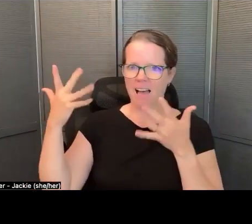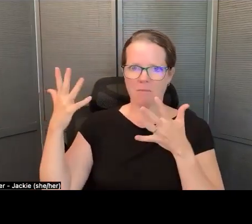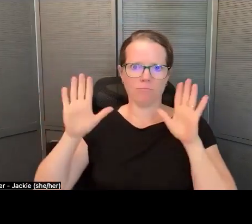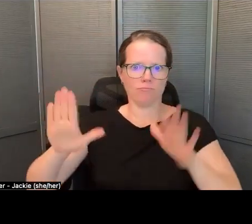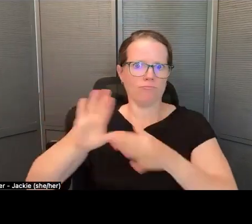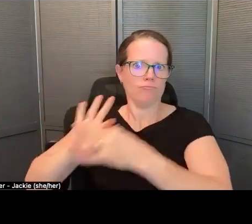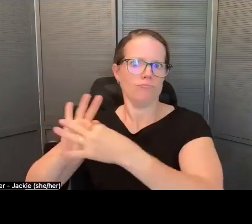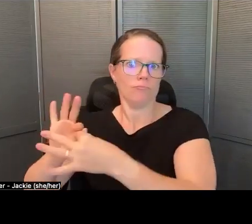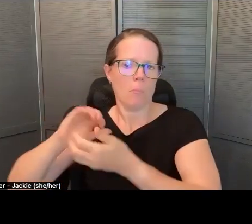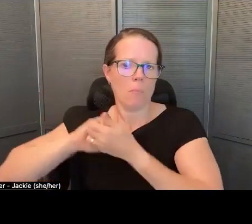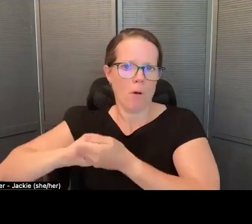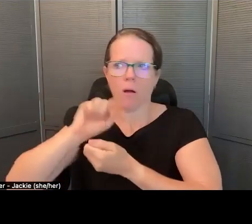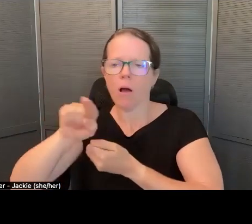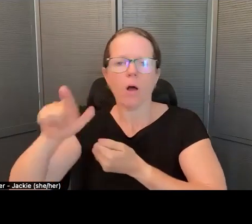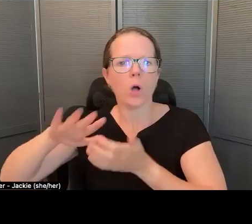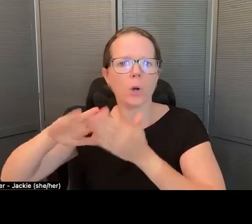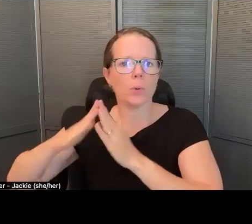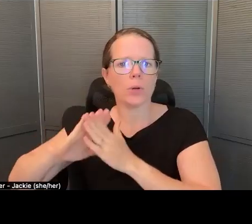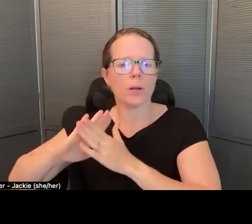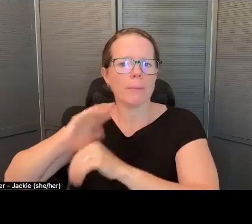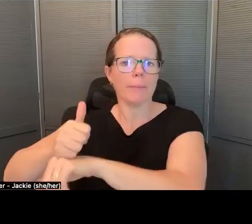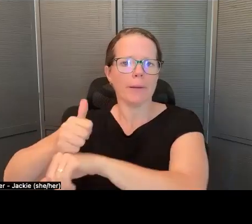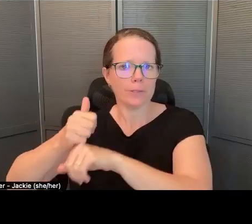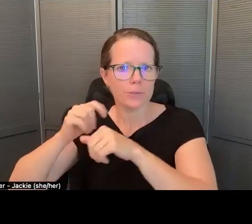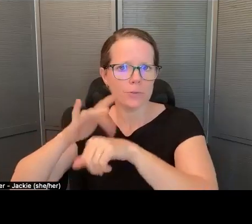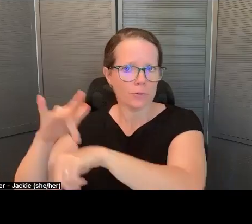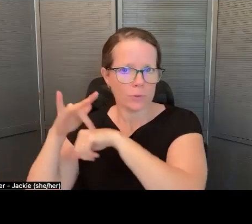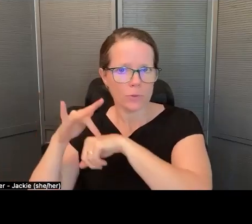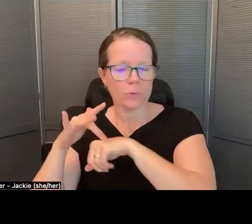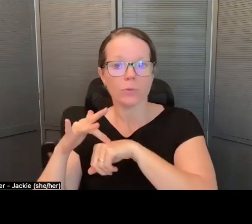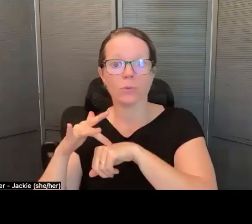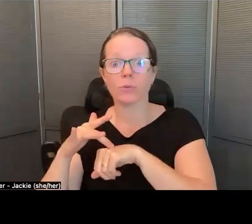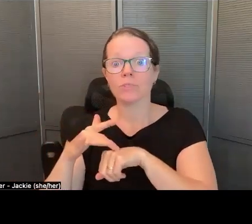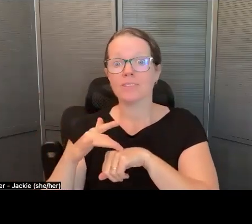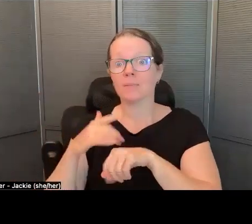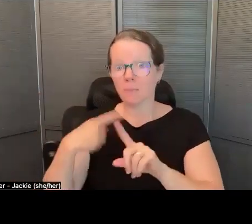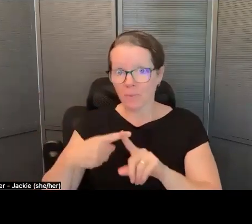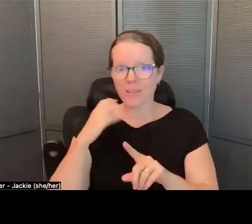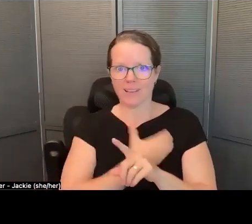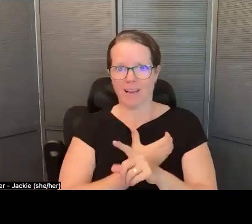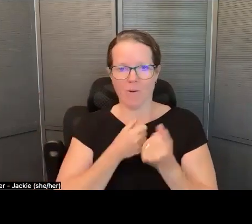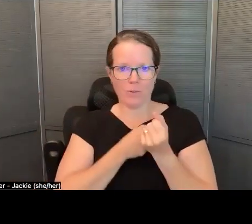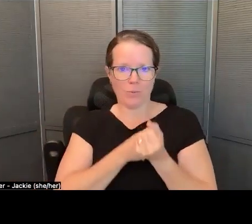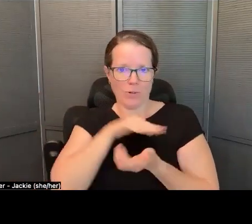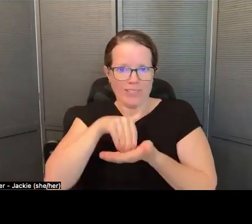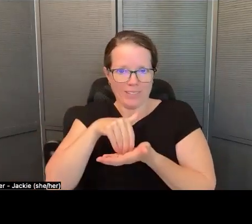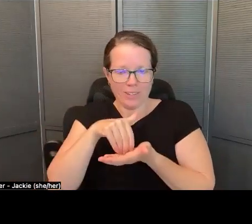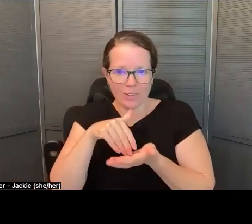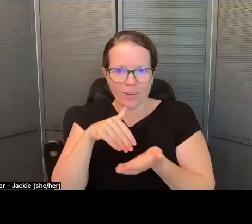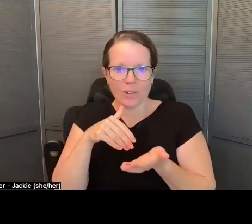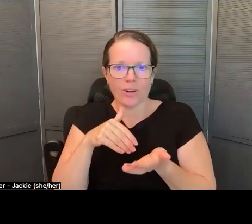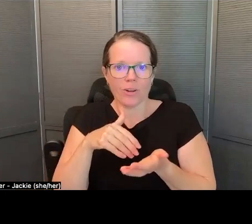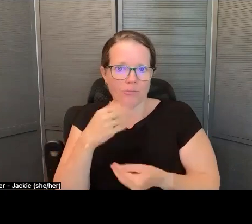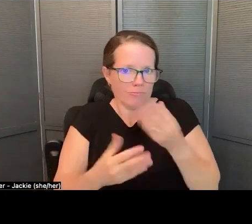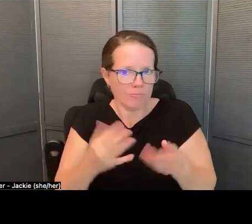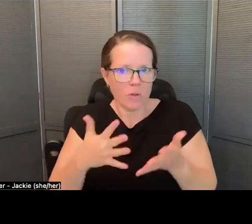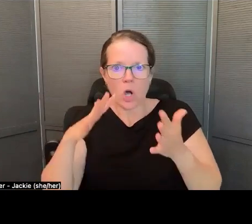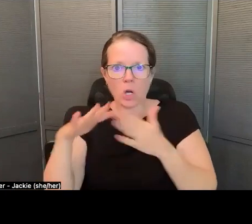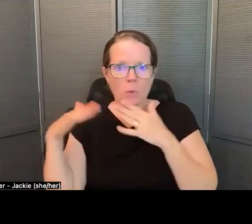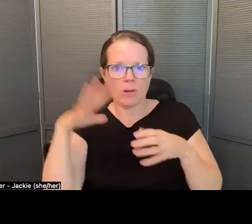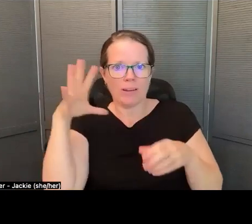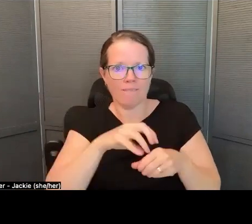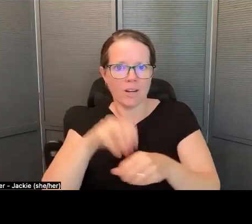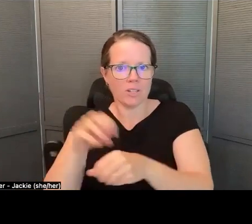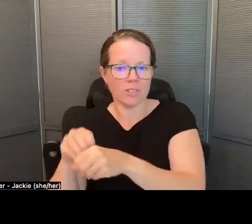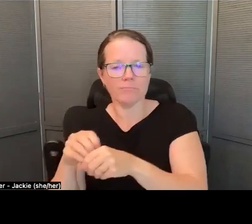making interventions available at the Community Justice Support Center in order to support people as they are working through conditions of